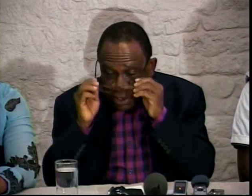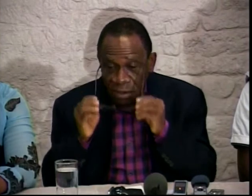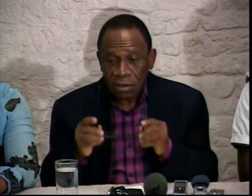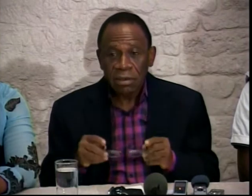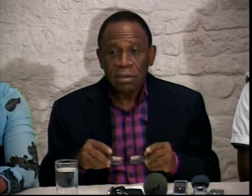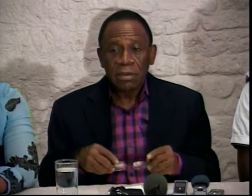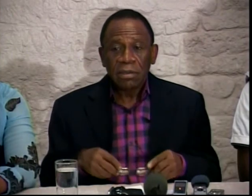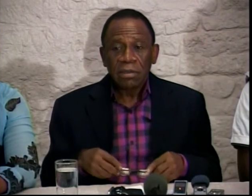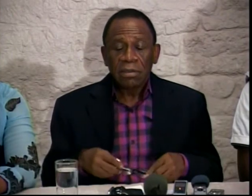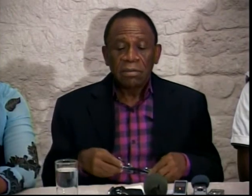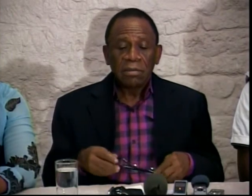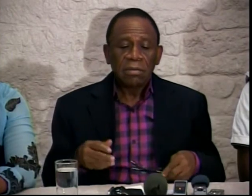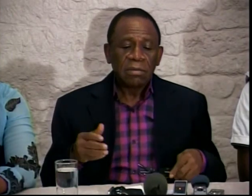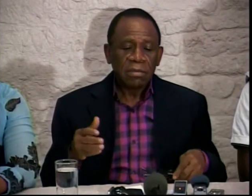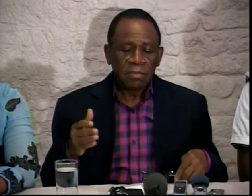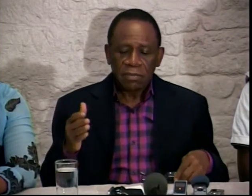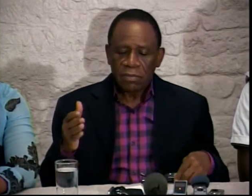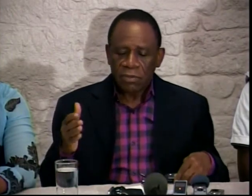until